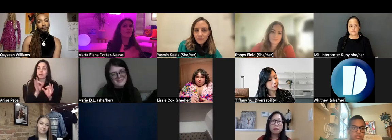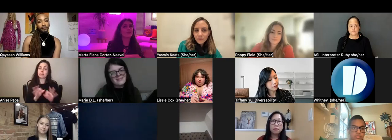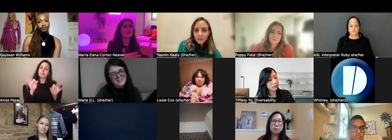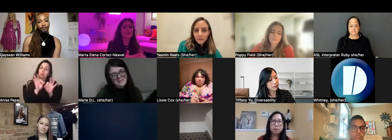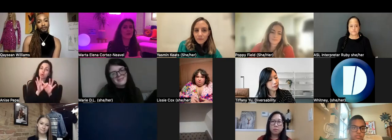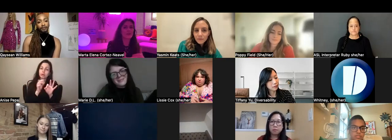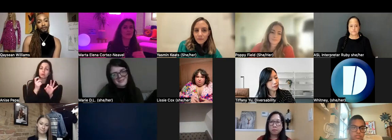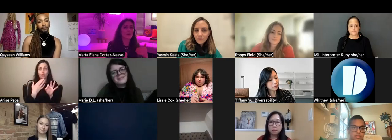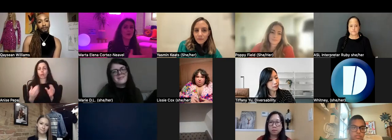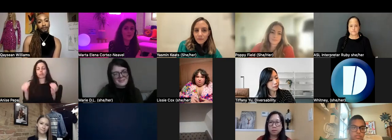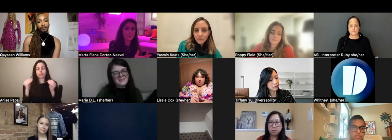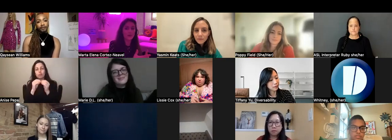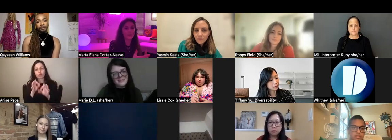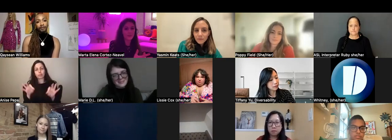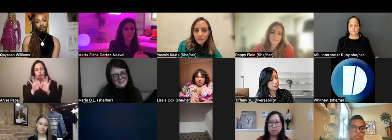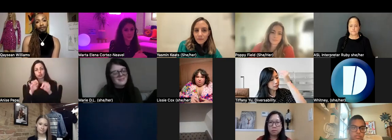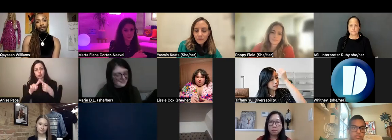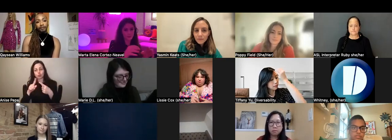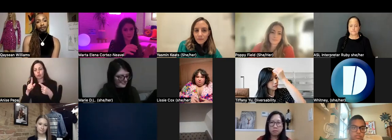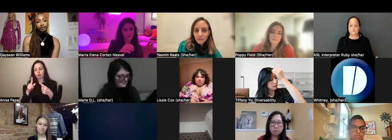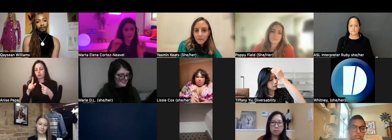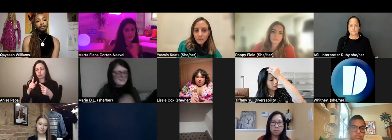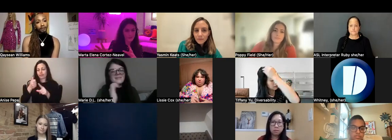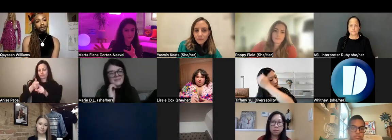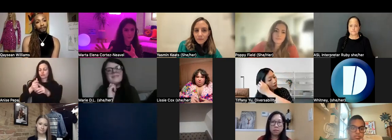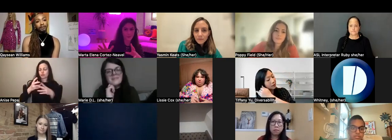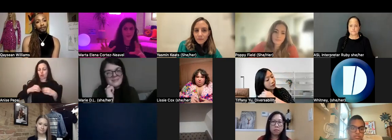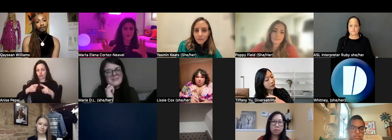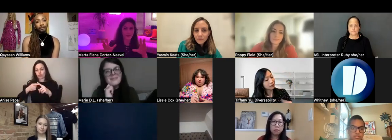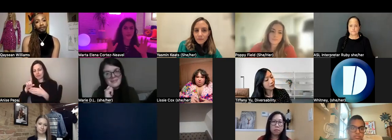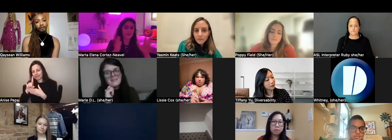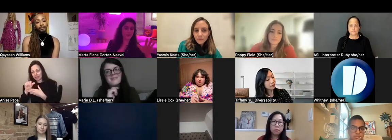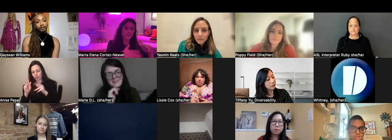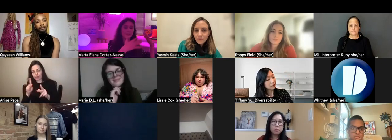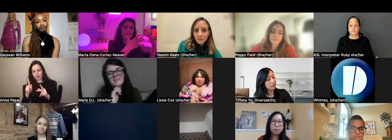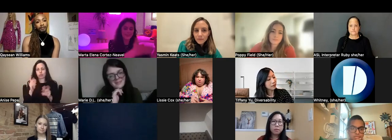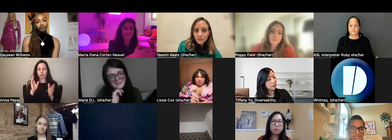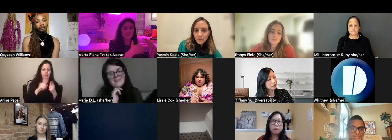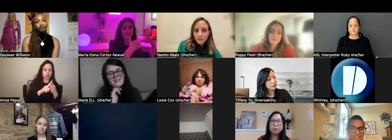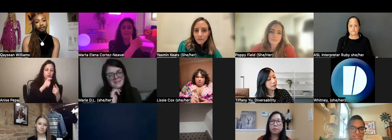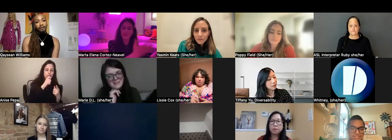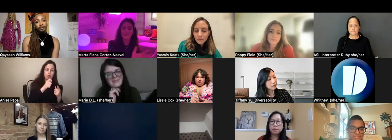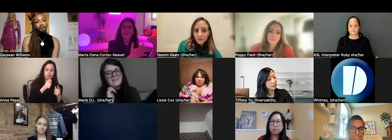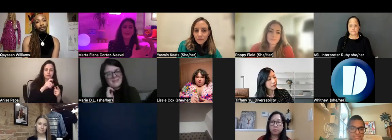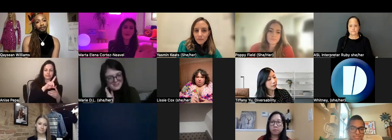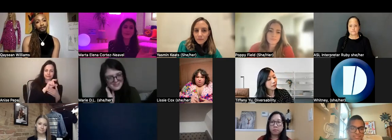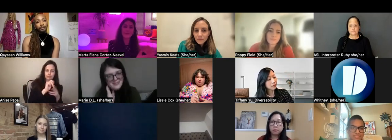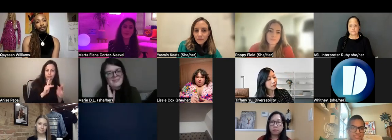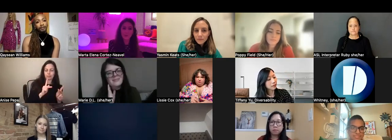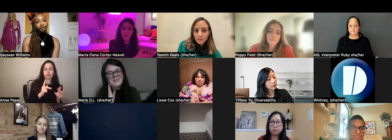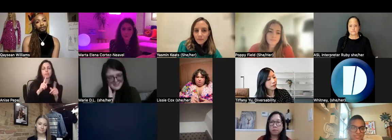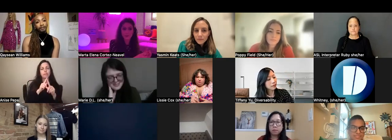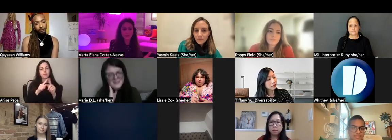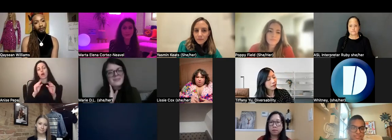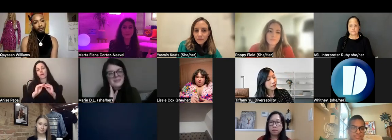more important for brands to be owned by disabled people versus non-disabled people. I think it clearly is. We don't have enough companies